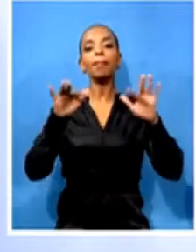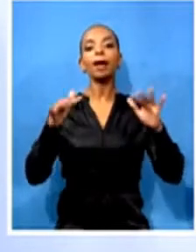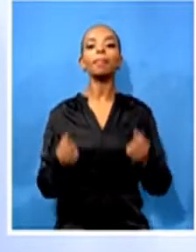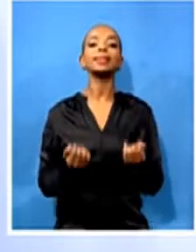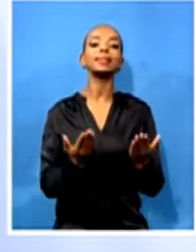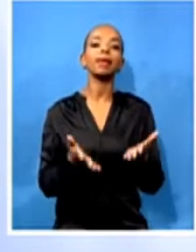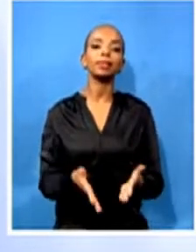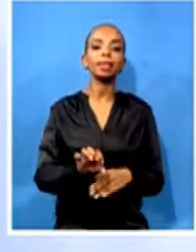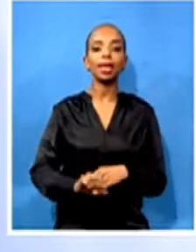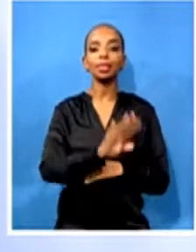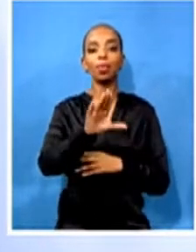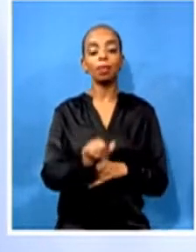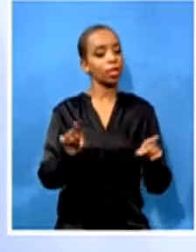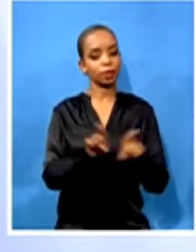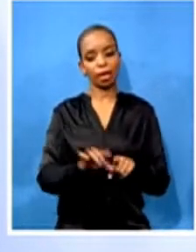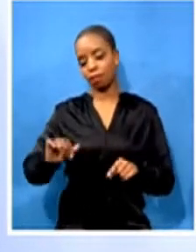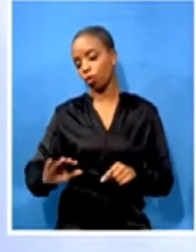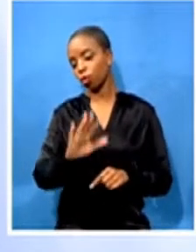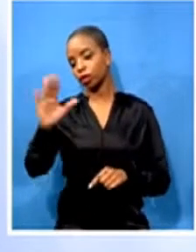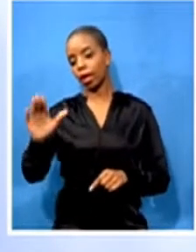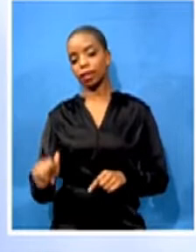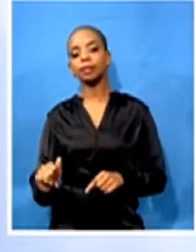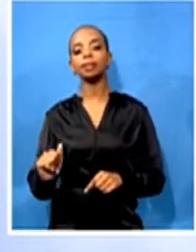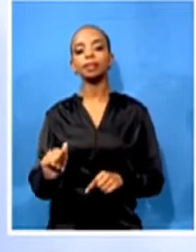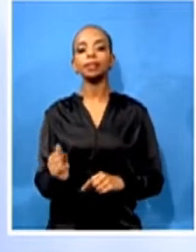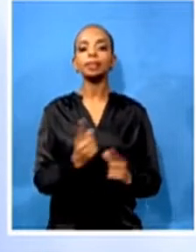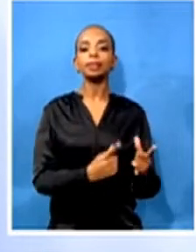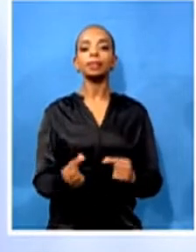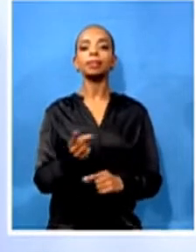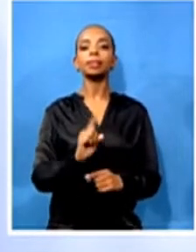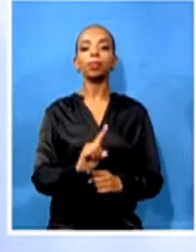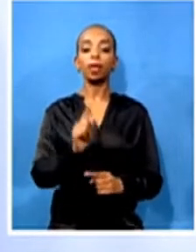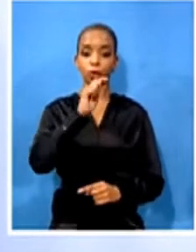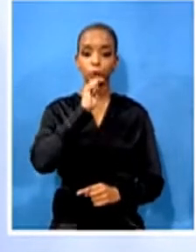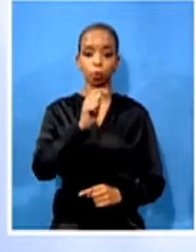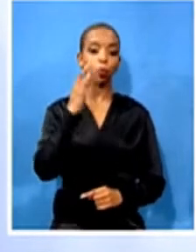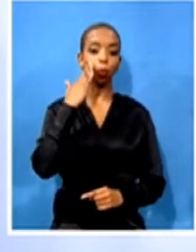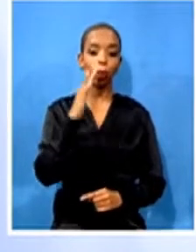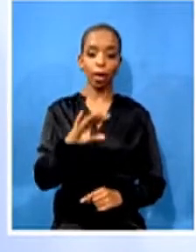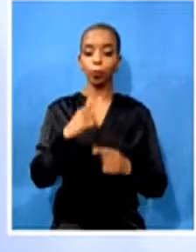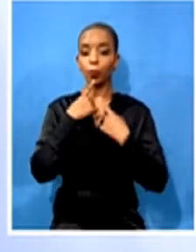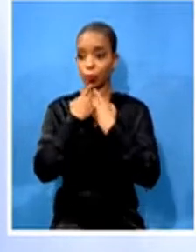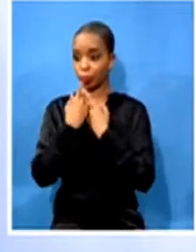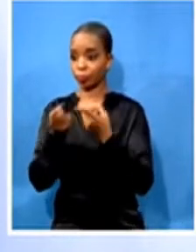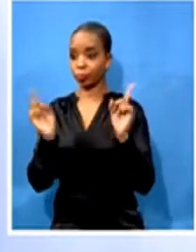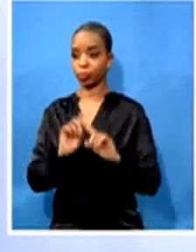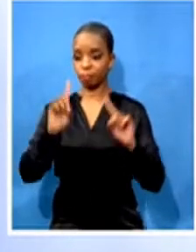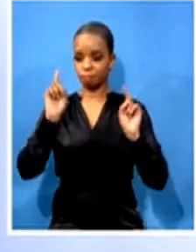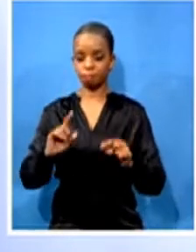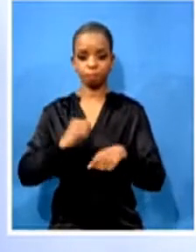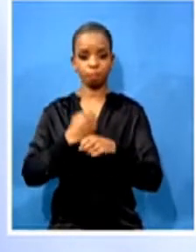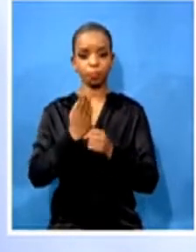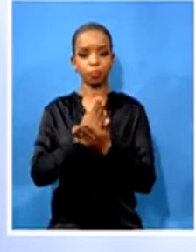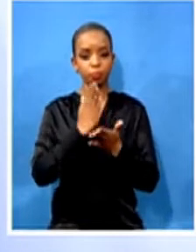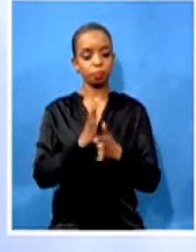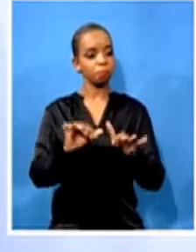indeed heeded the call to ensure continued delivery of public